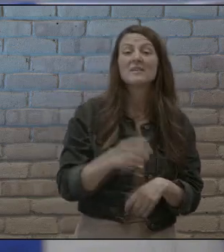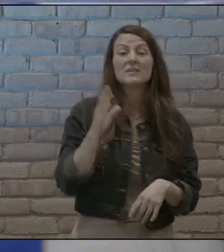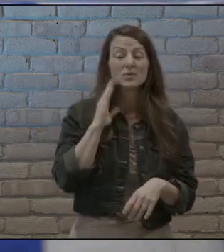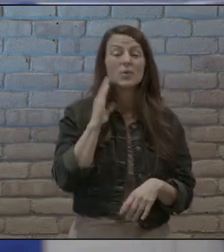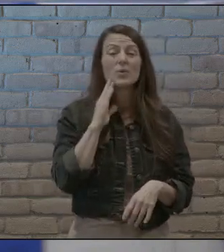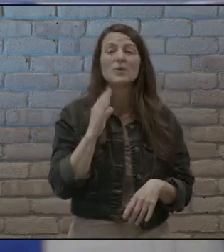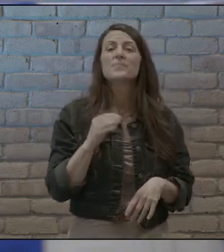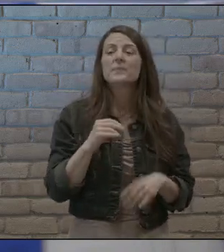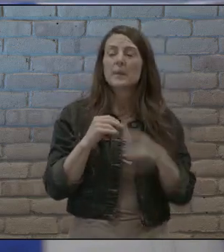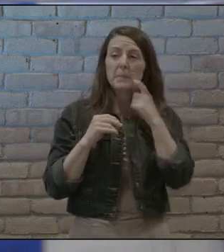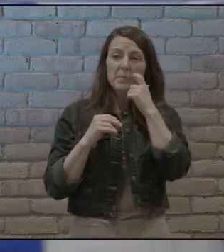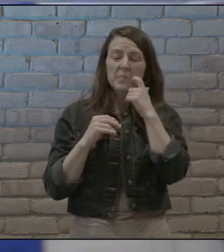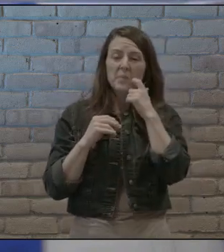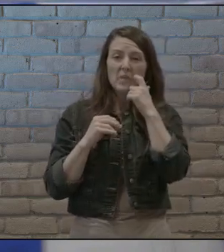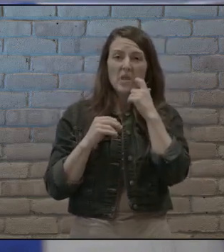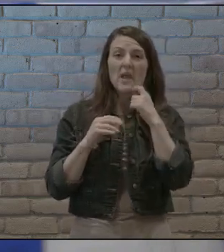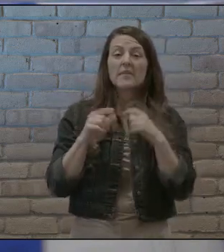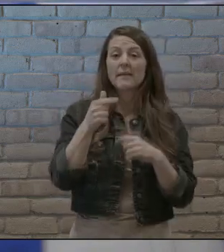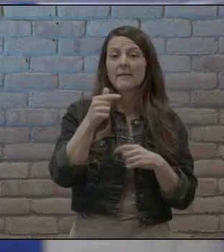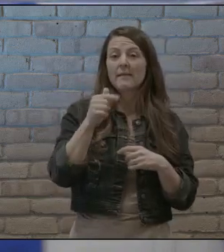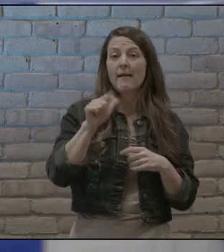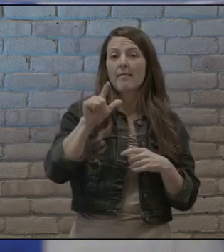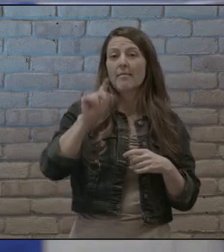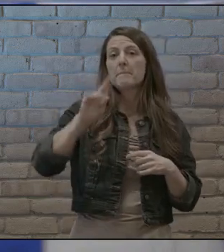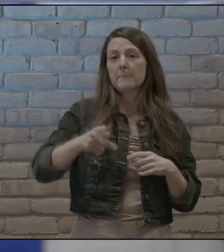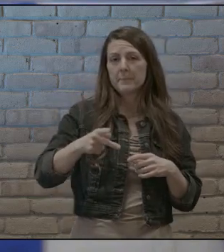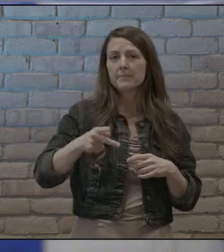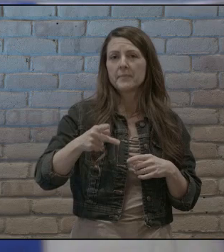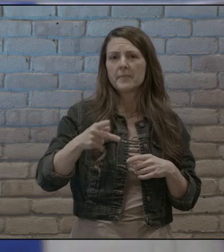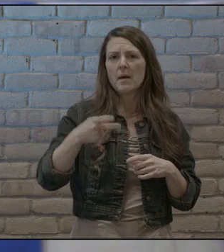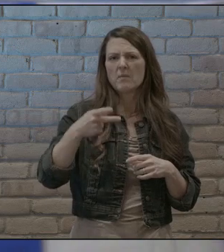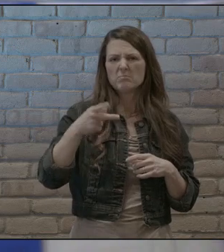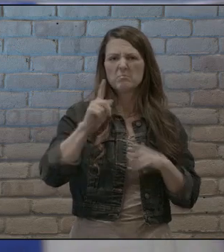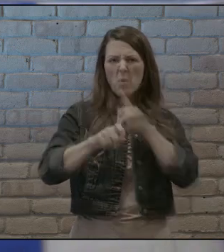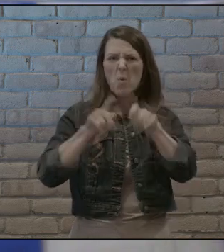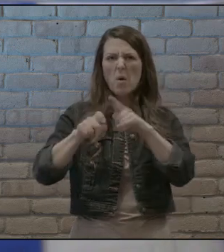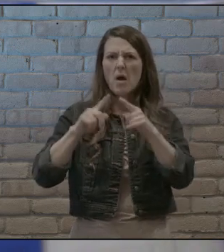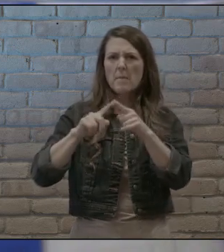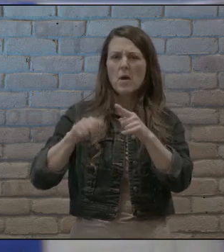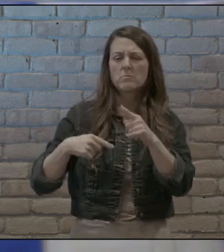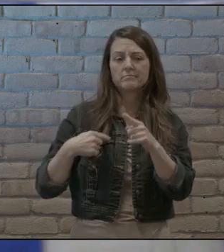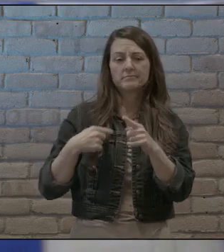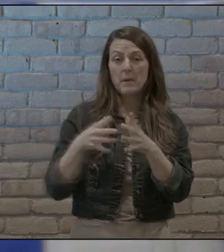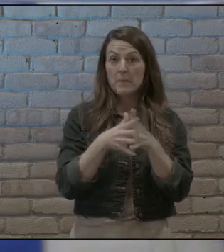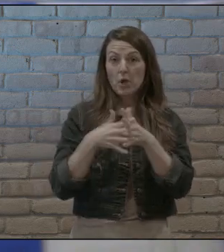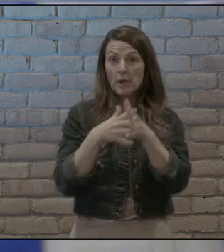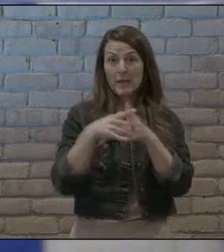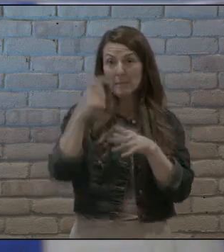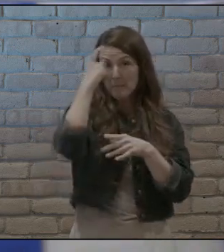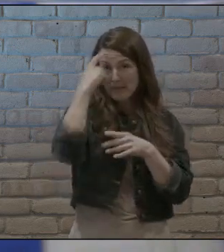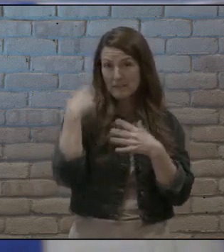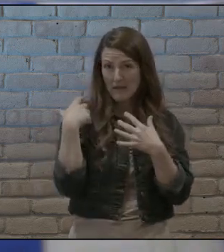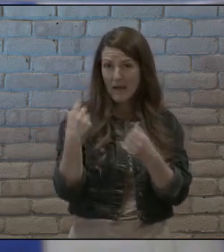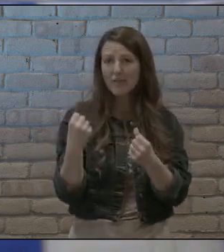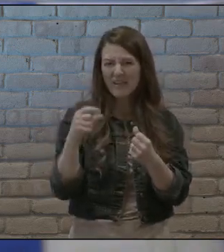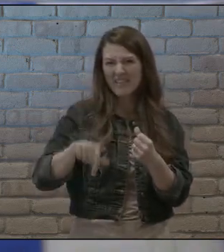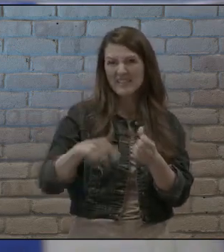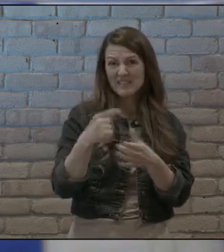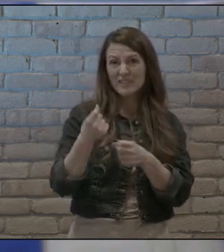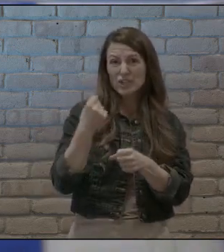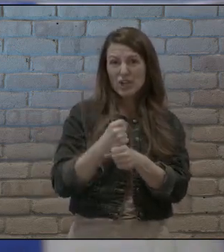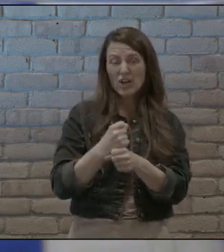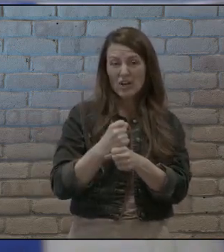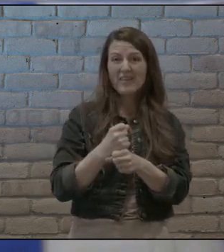poll about American mental health. And this year, the headline read something like,